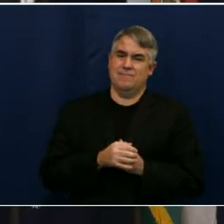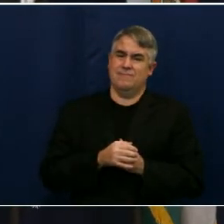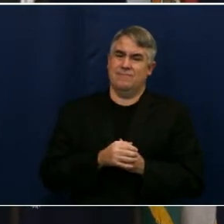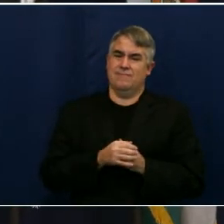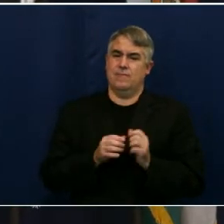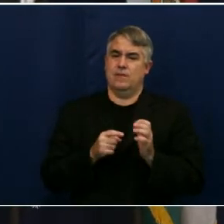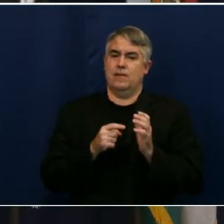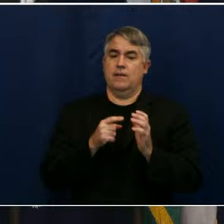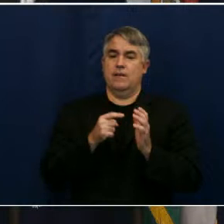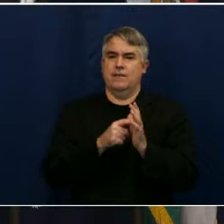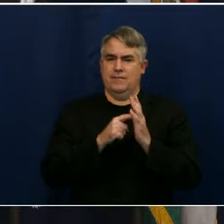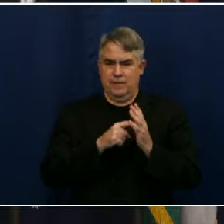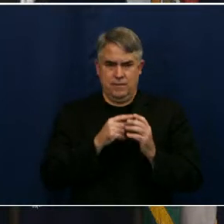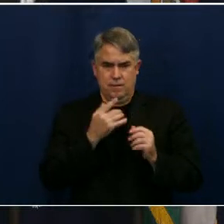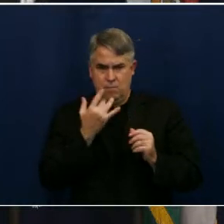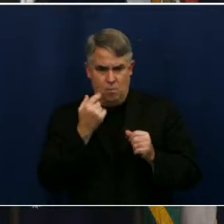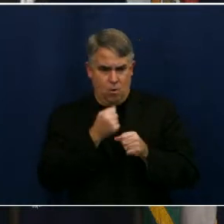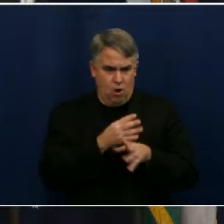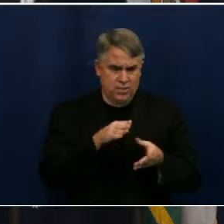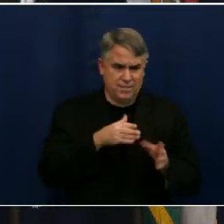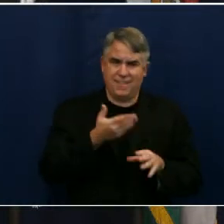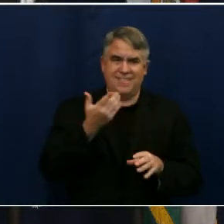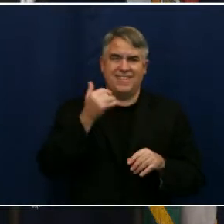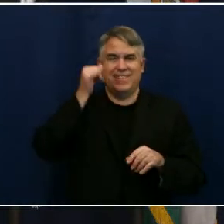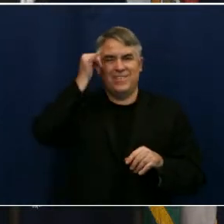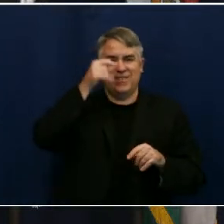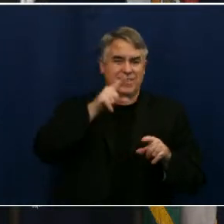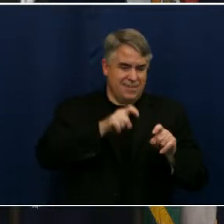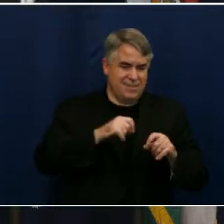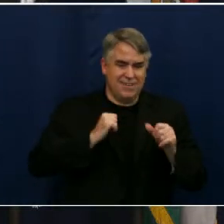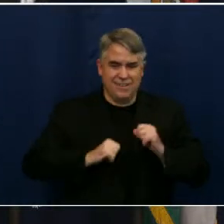the more practical